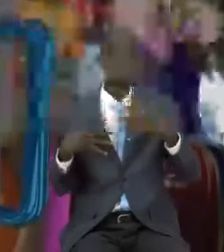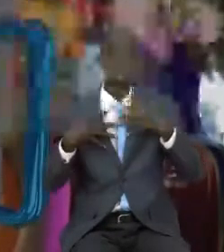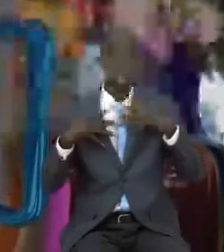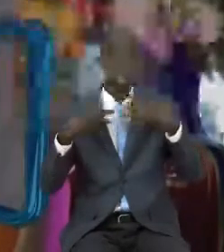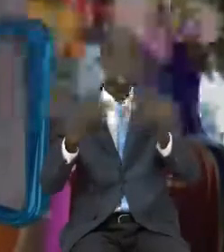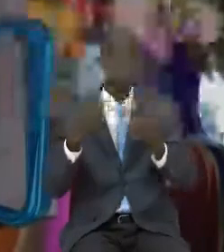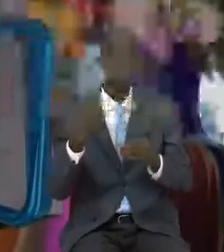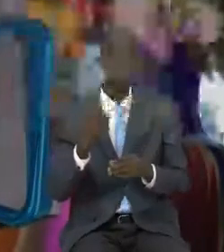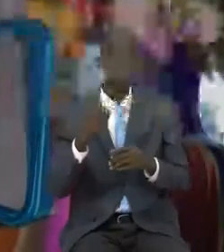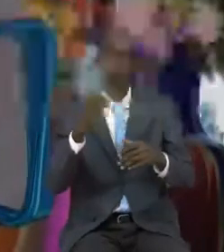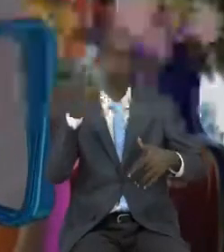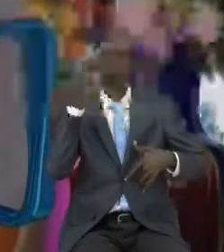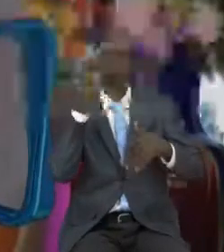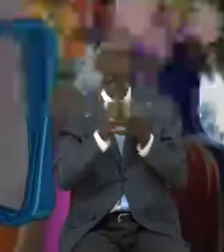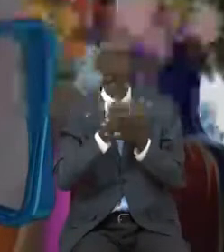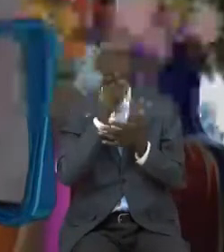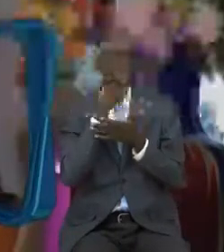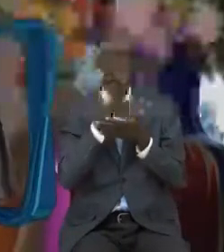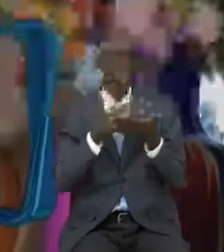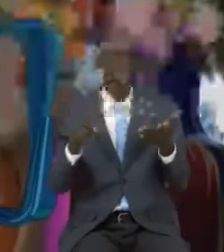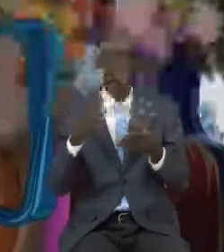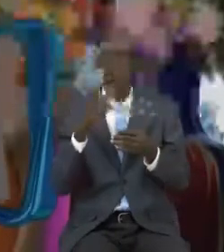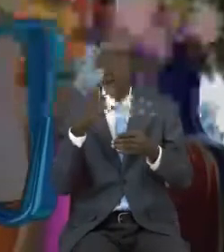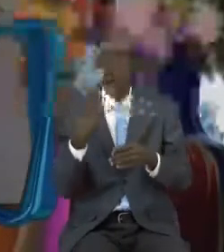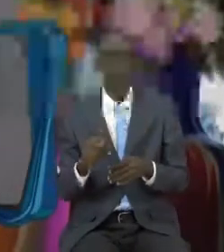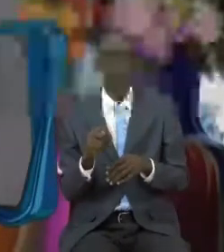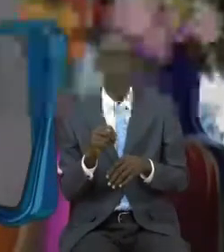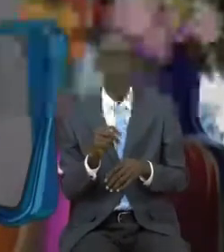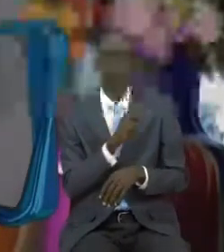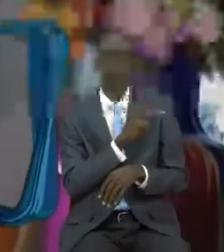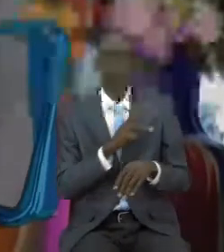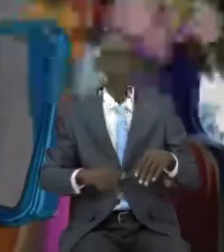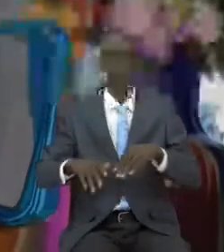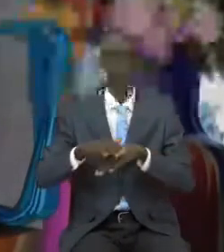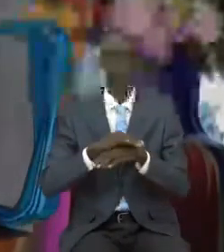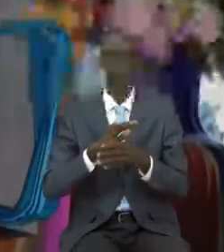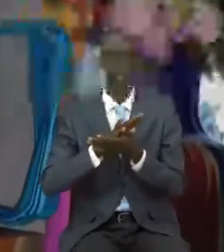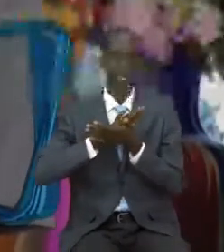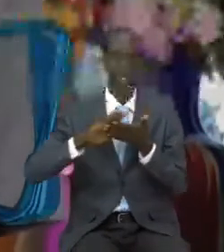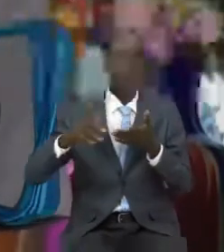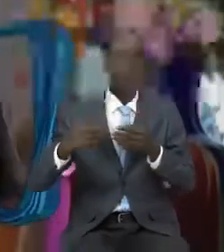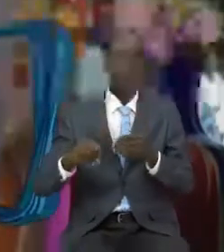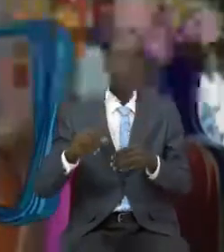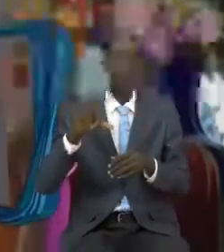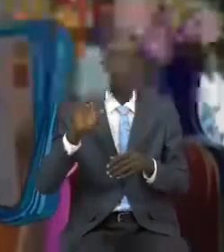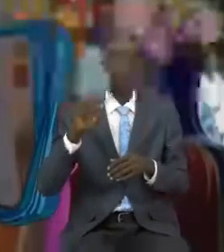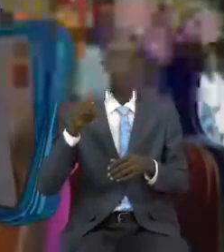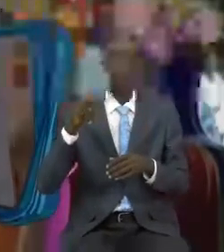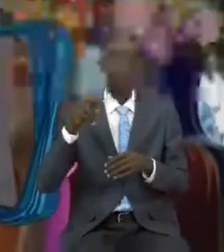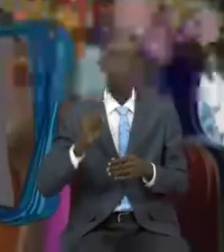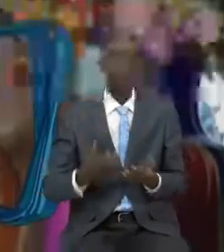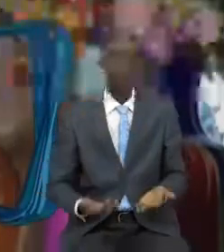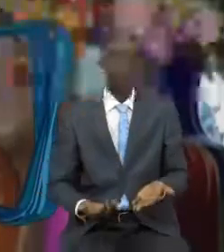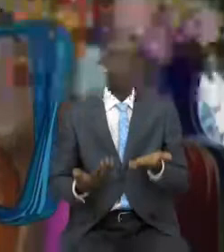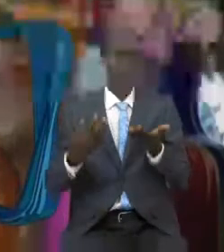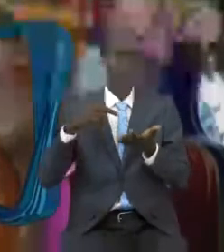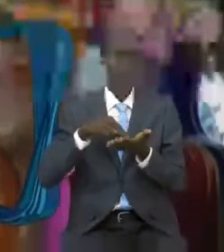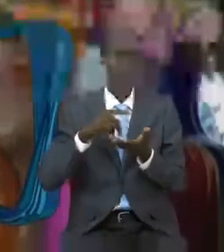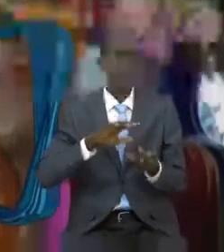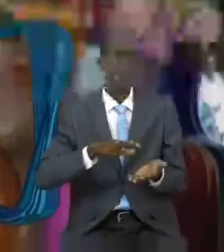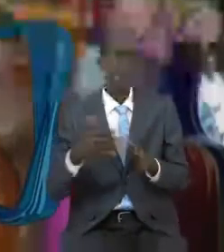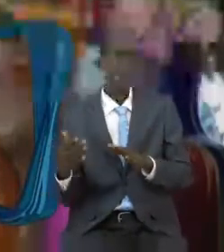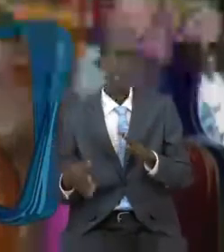of the kingdom activity. Cleanse the lepers. Raise the dead. Cast out devils